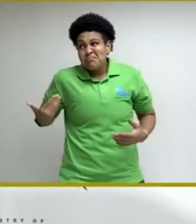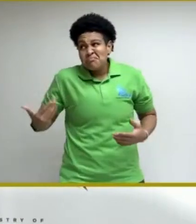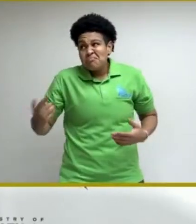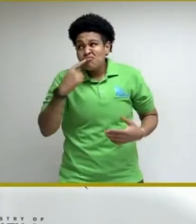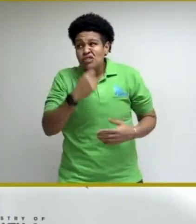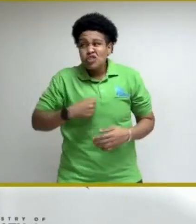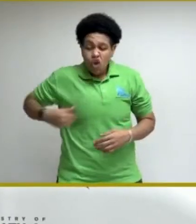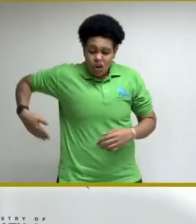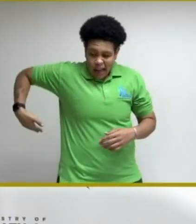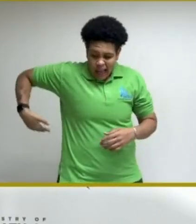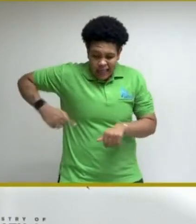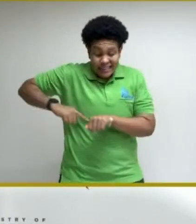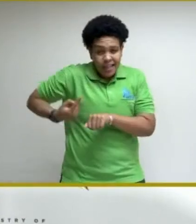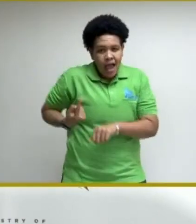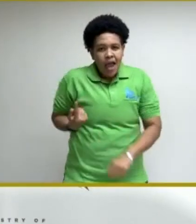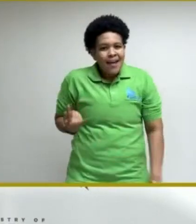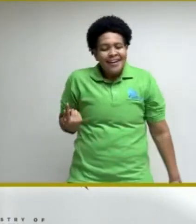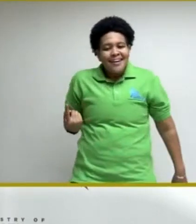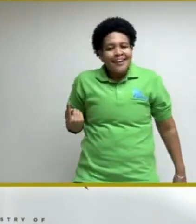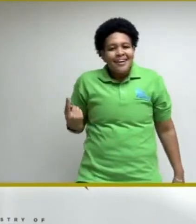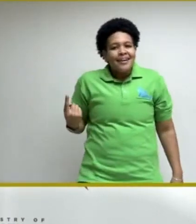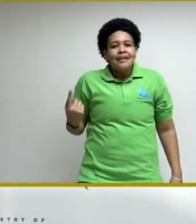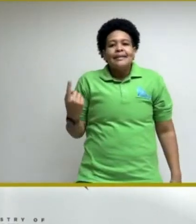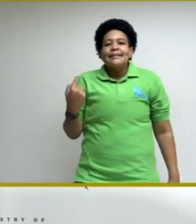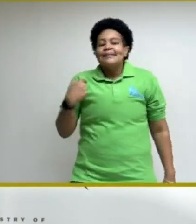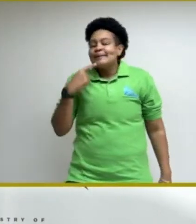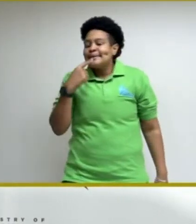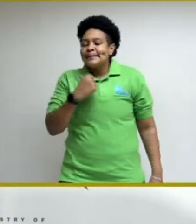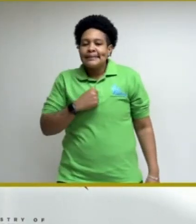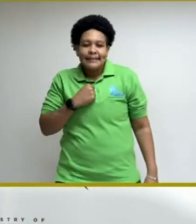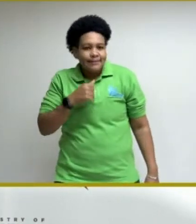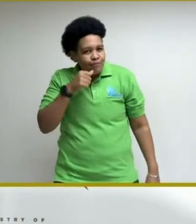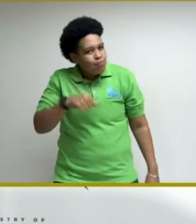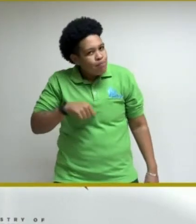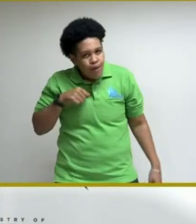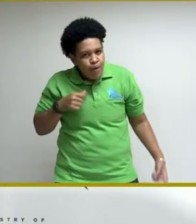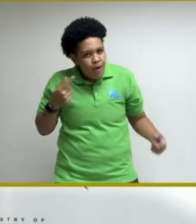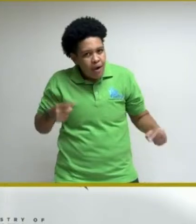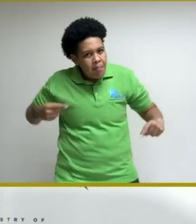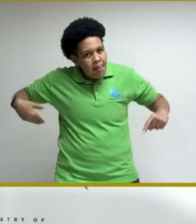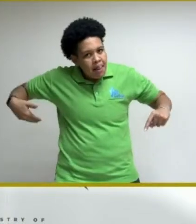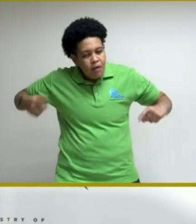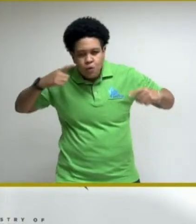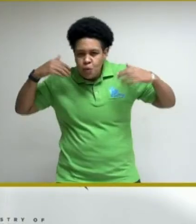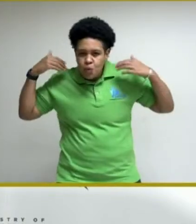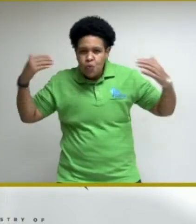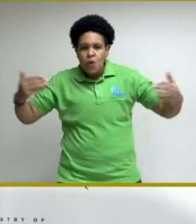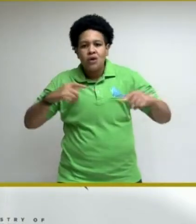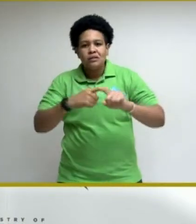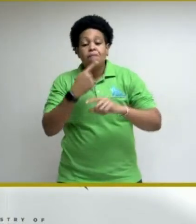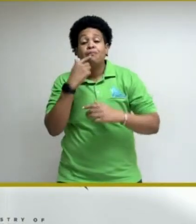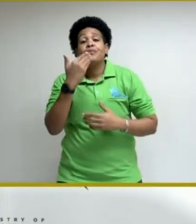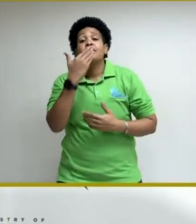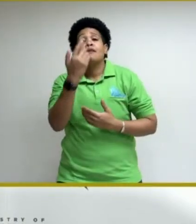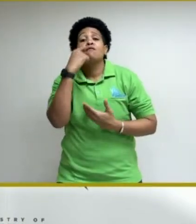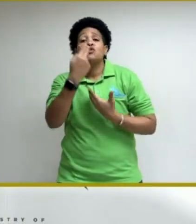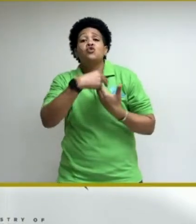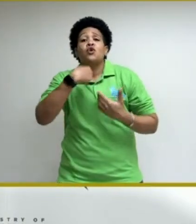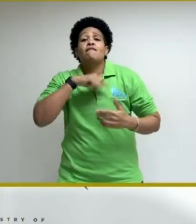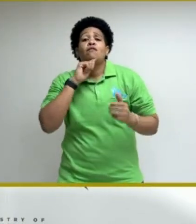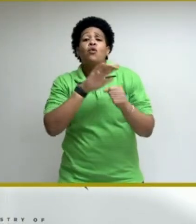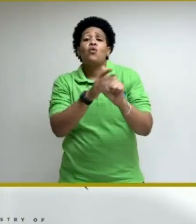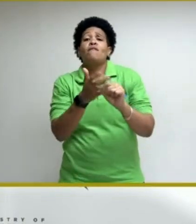start. Not something that we should be proud about. We're going to go right into it. Thank you for joining us for COVID Conversations.